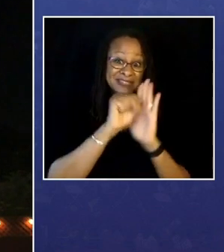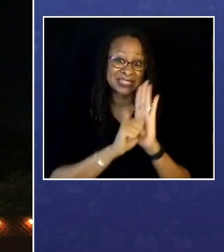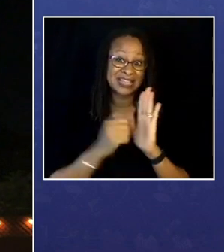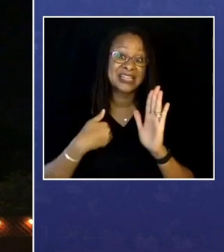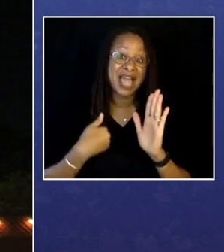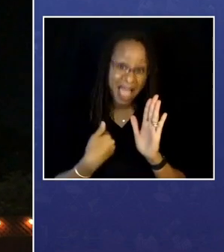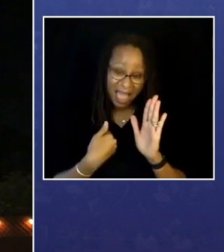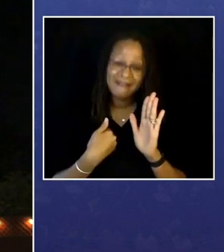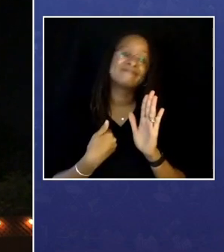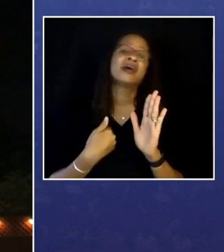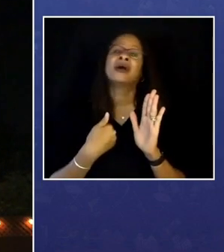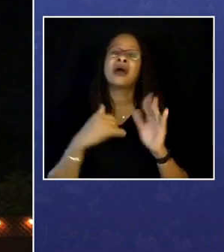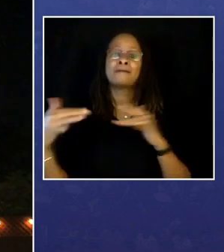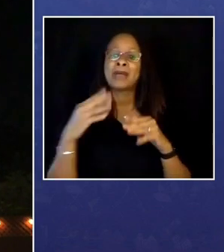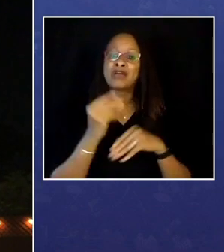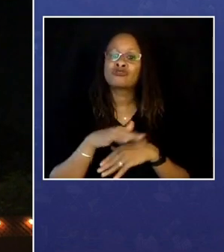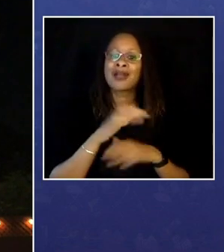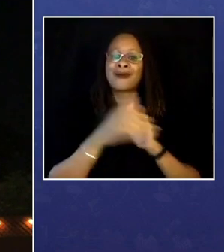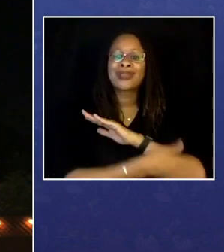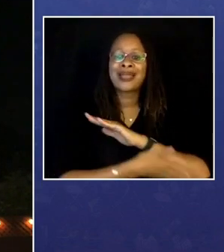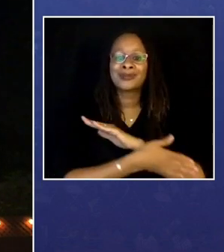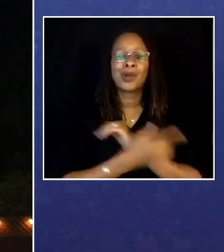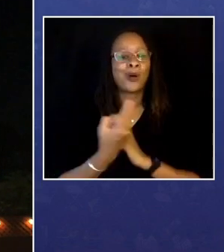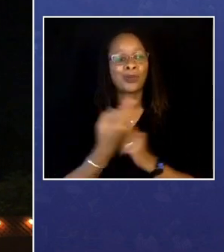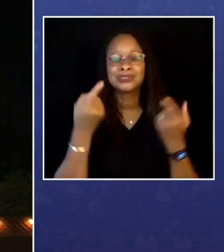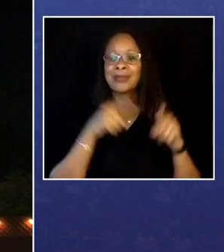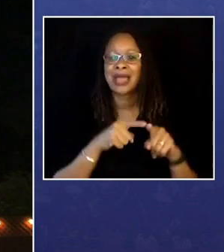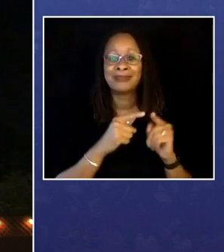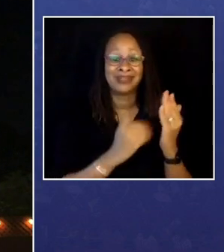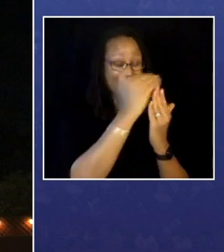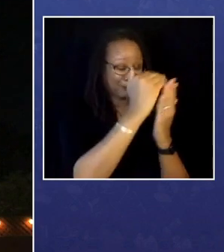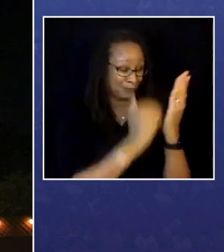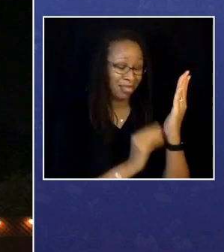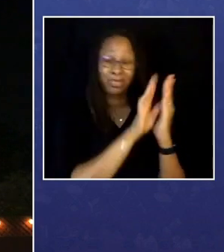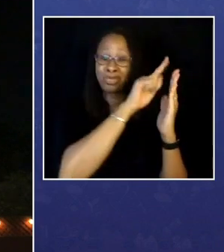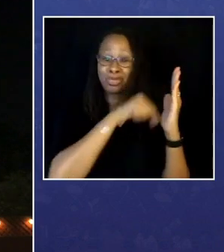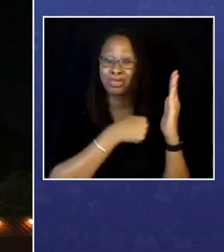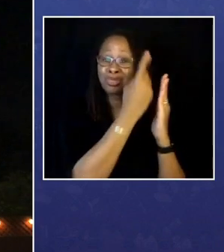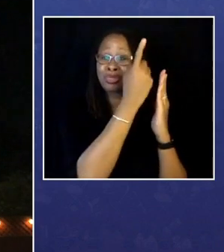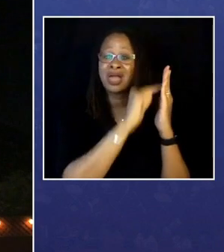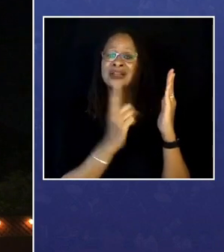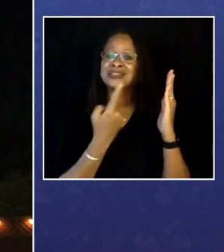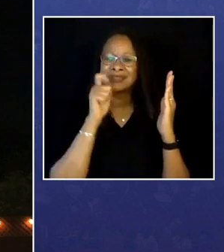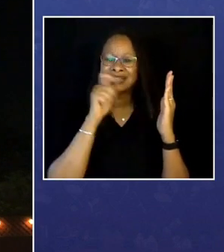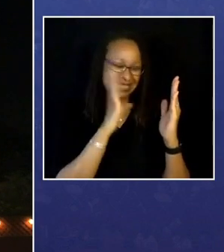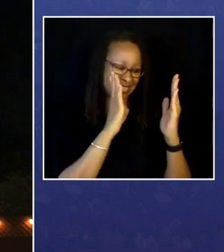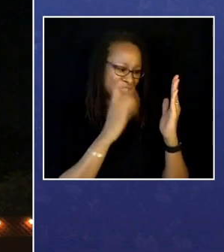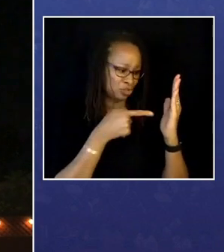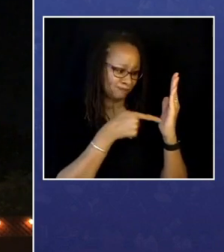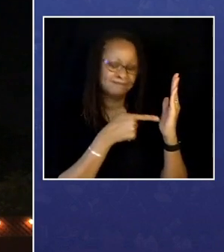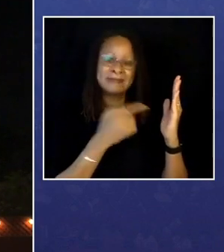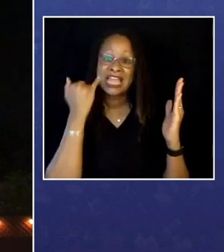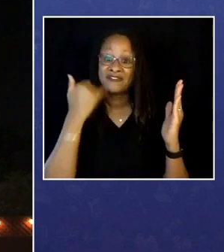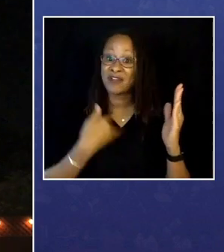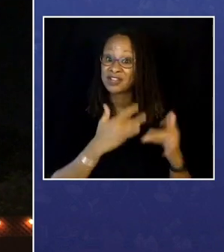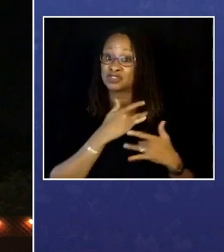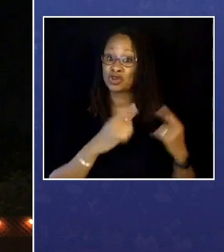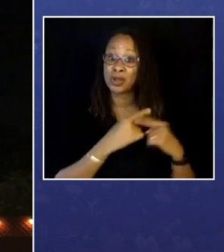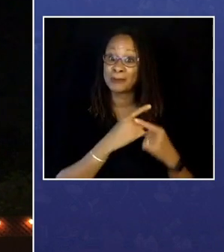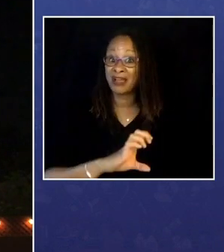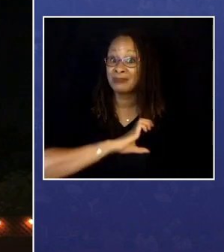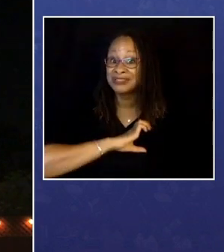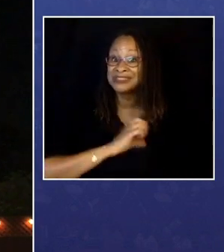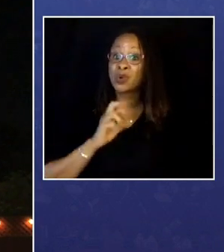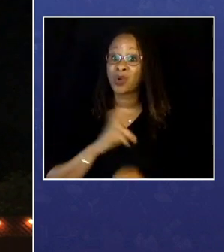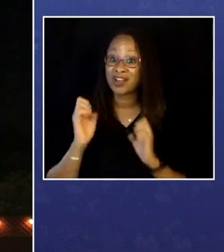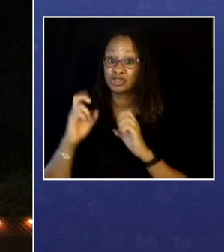states have battleground counties. There's always something happening up and down the ballot that deserves attention. If you have concerns about law